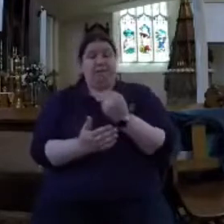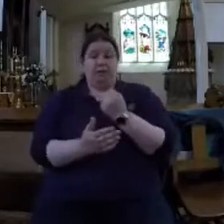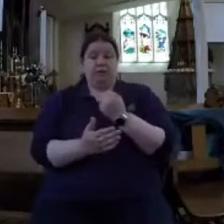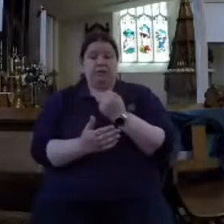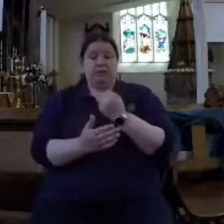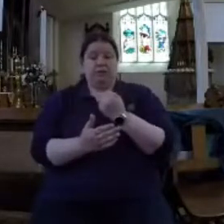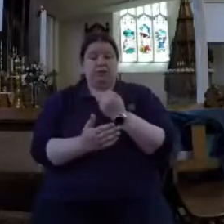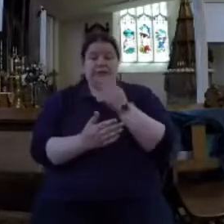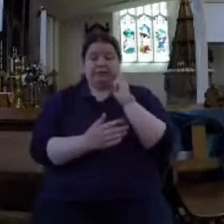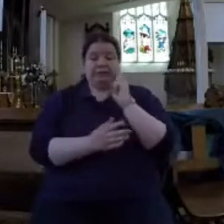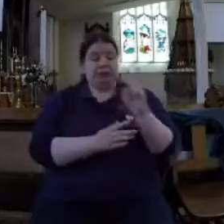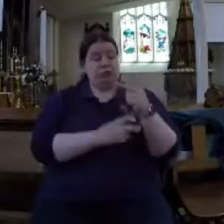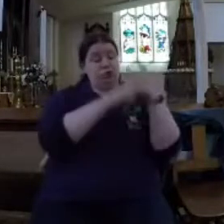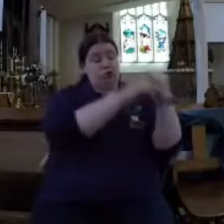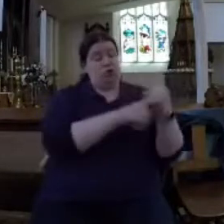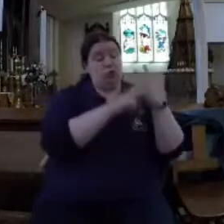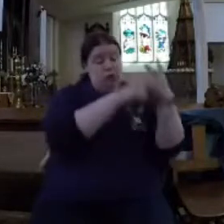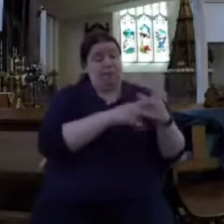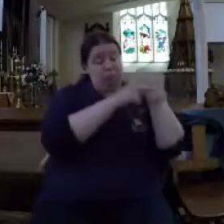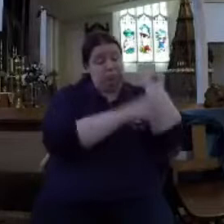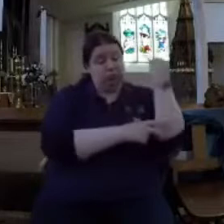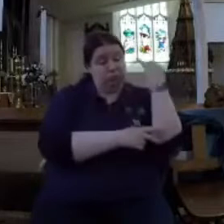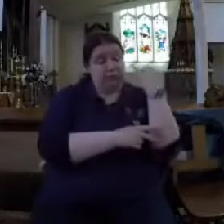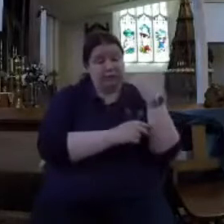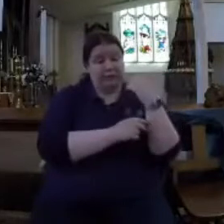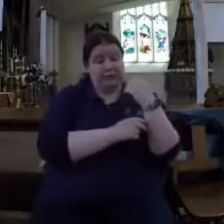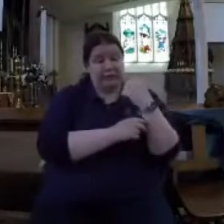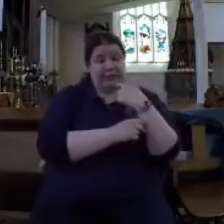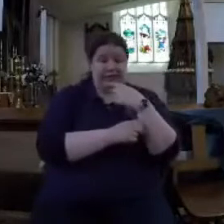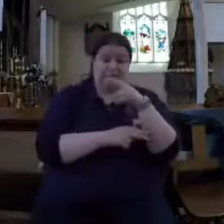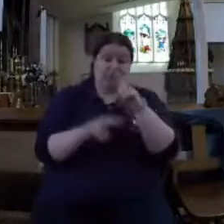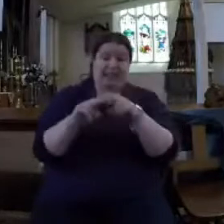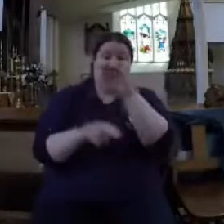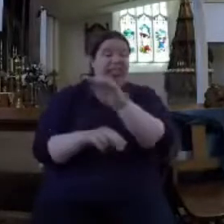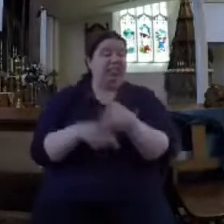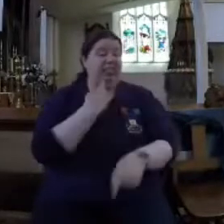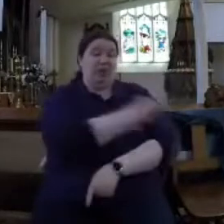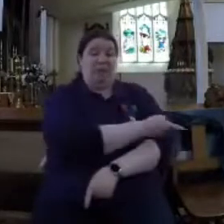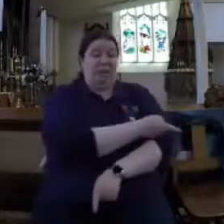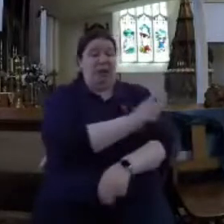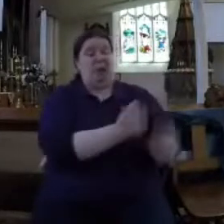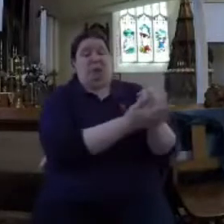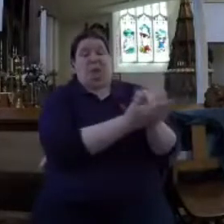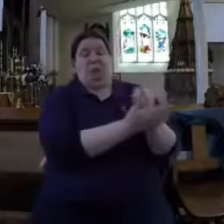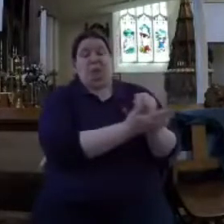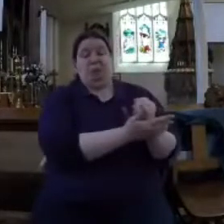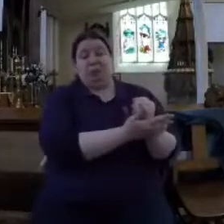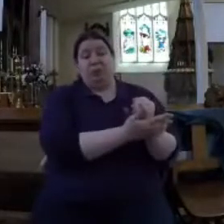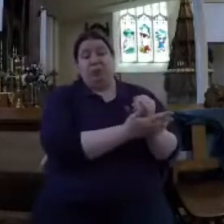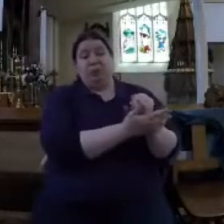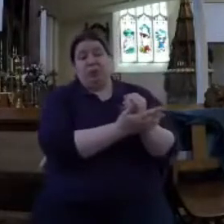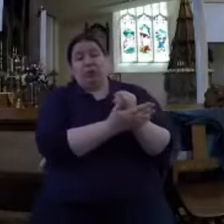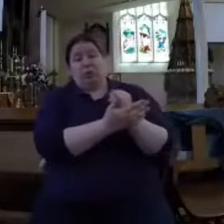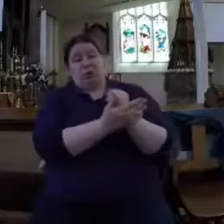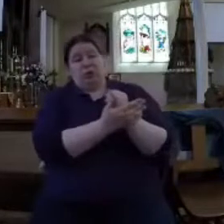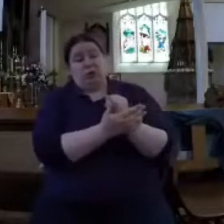is tending the sheep with his brothers, and then he snitches on them to his dad. So Joseph brings Jacob a bad report about